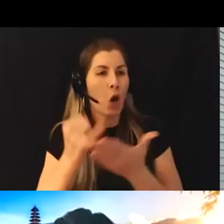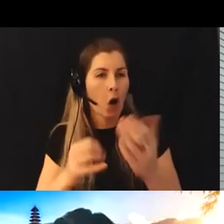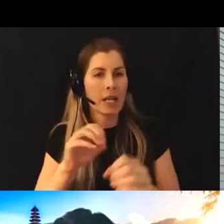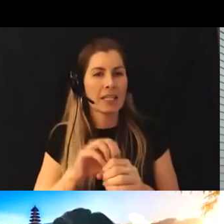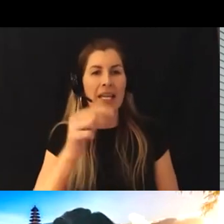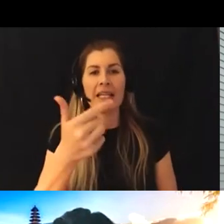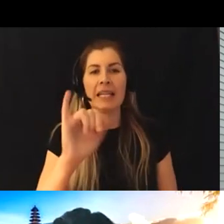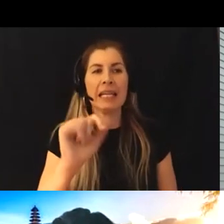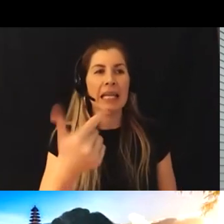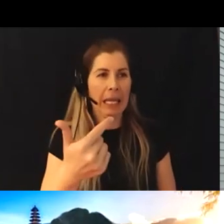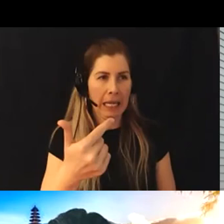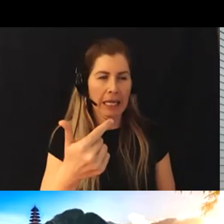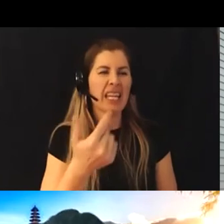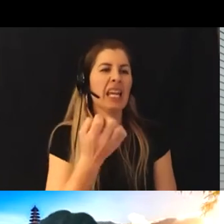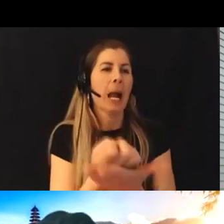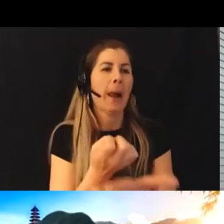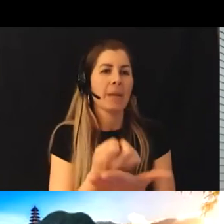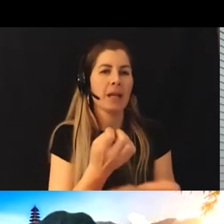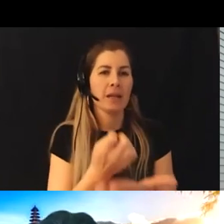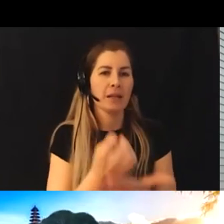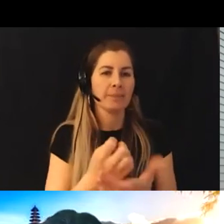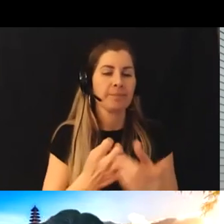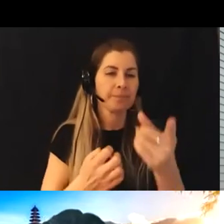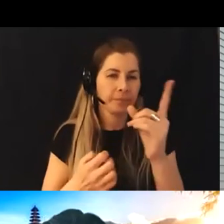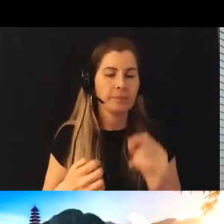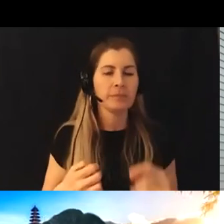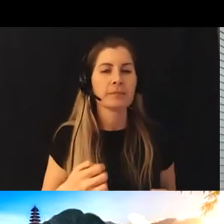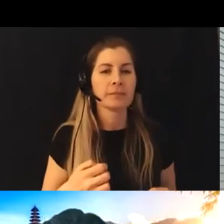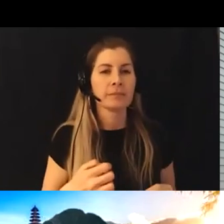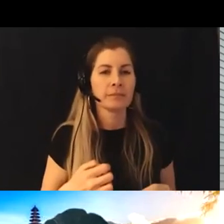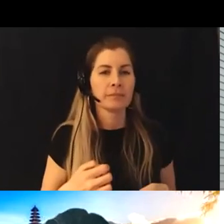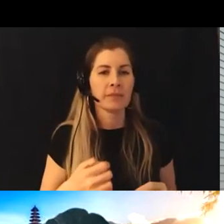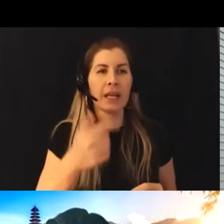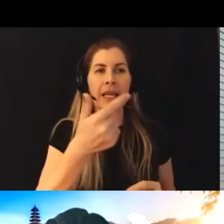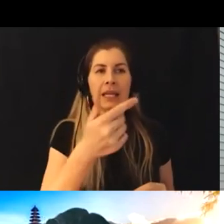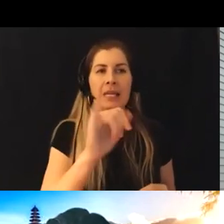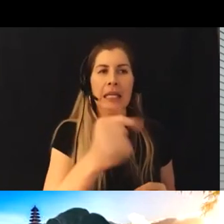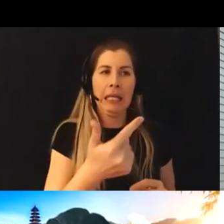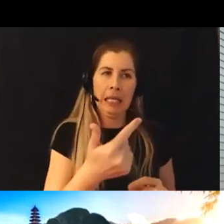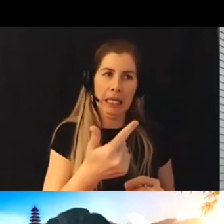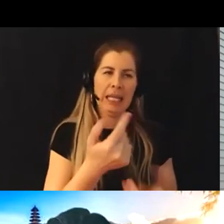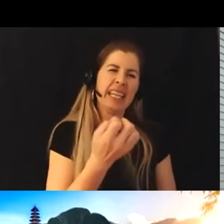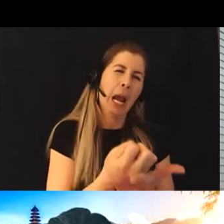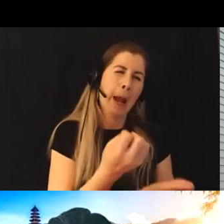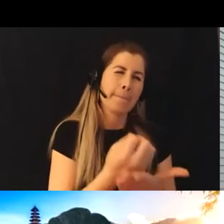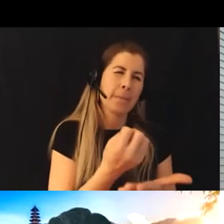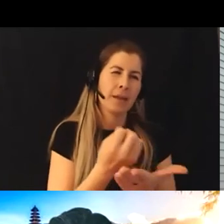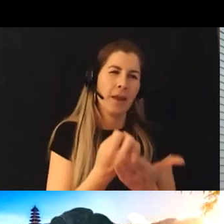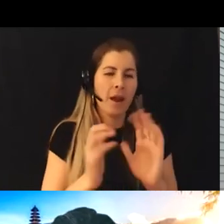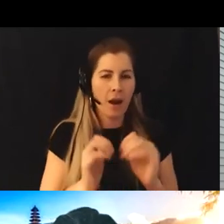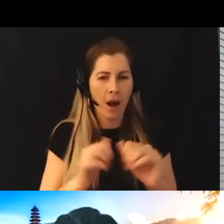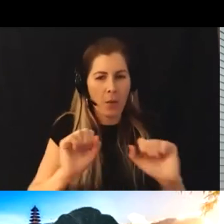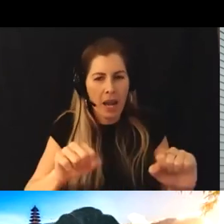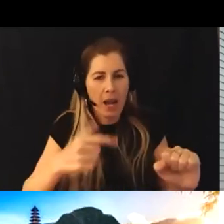economy. Dr. Christopher Parker asks, this is a gig economy lately that we're in. How can we as teaching